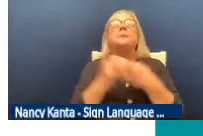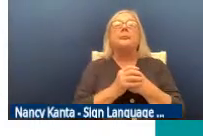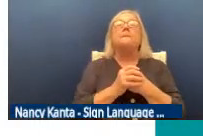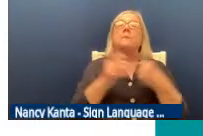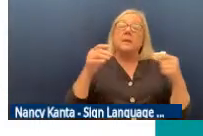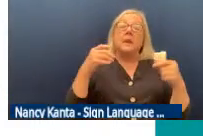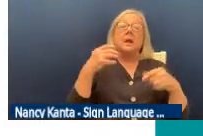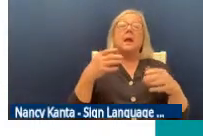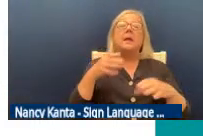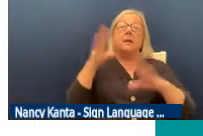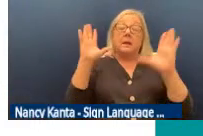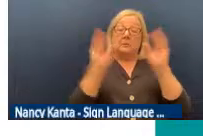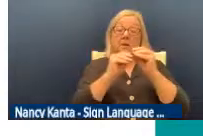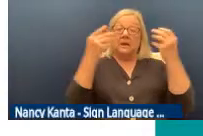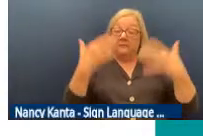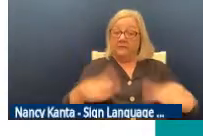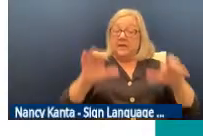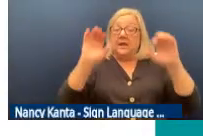email comments to